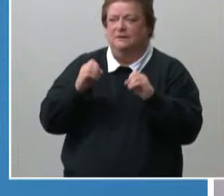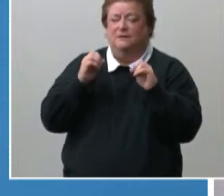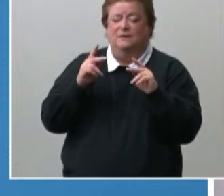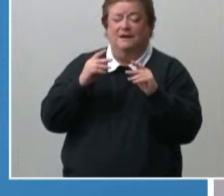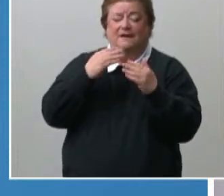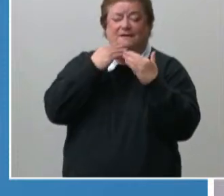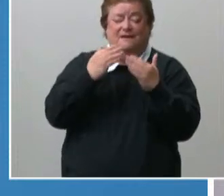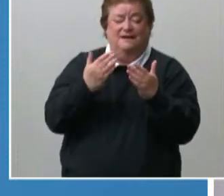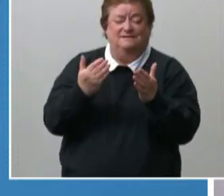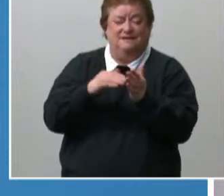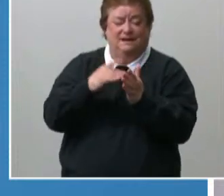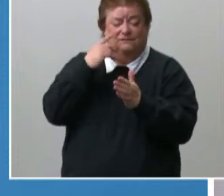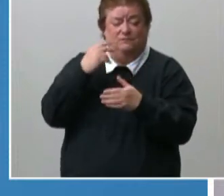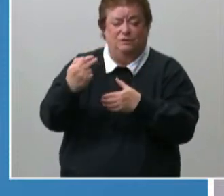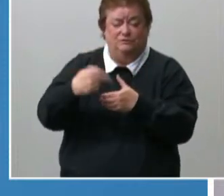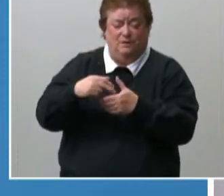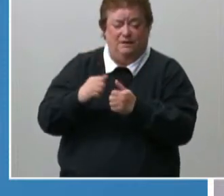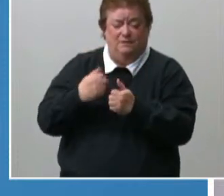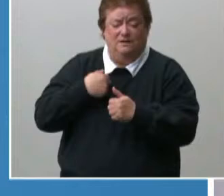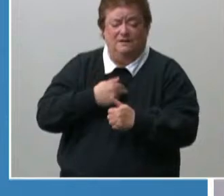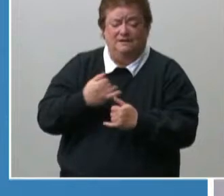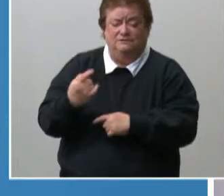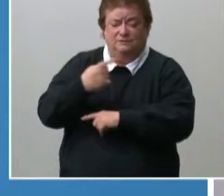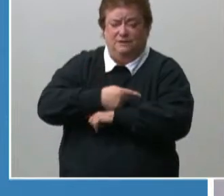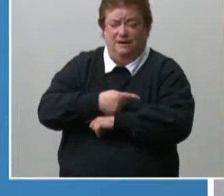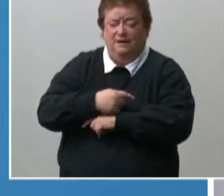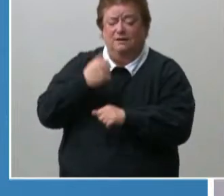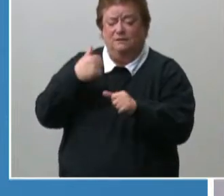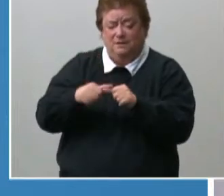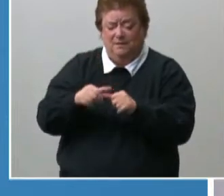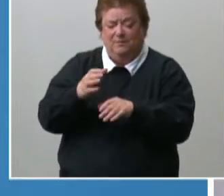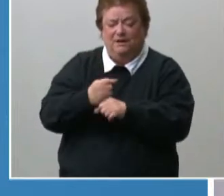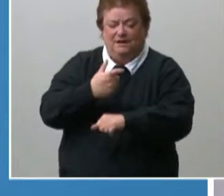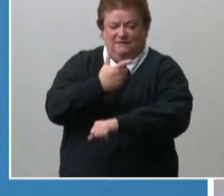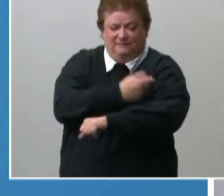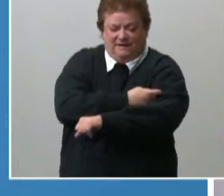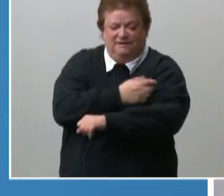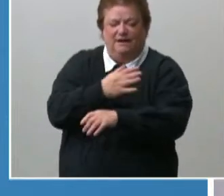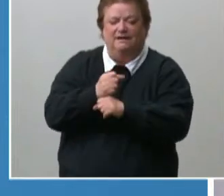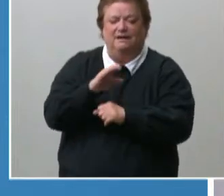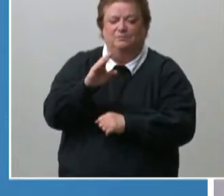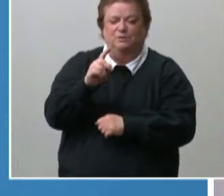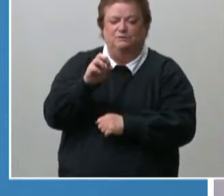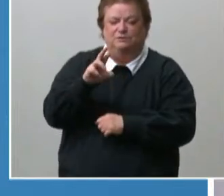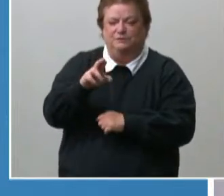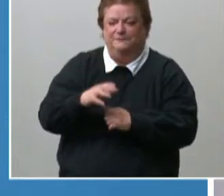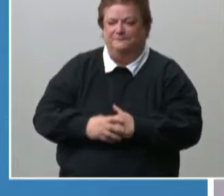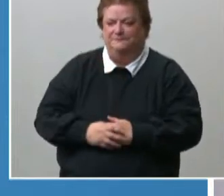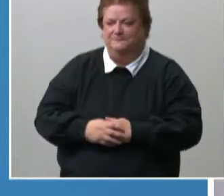Okay, thanks again for joining us today. Remember to get vaccinated and get your booster.